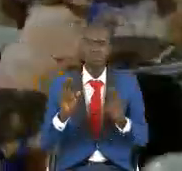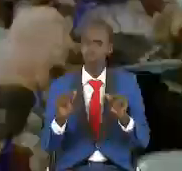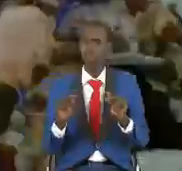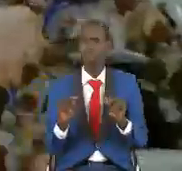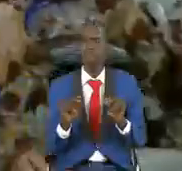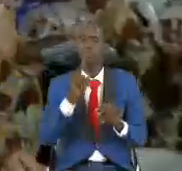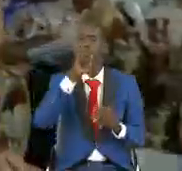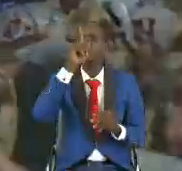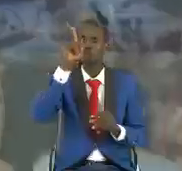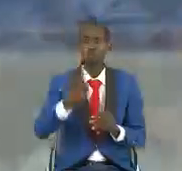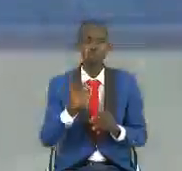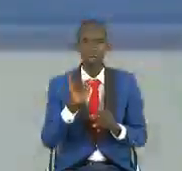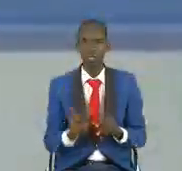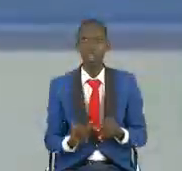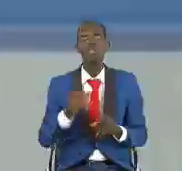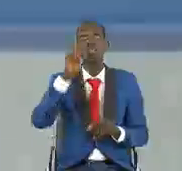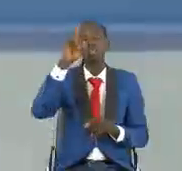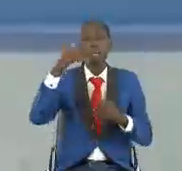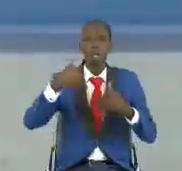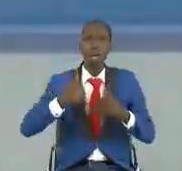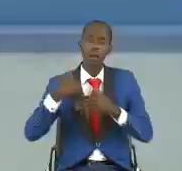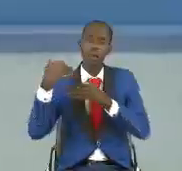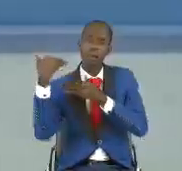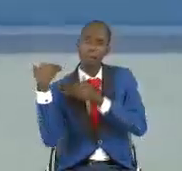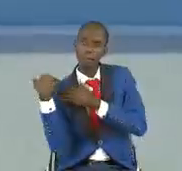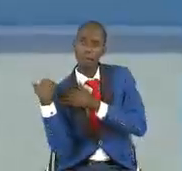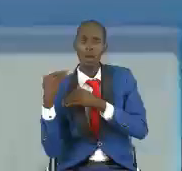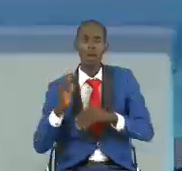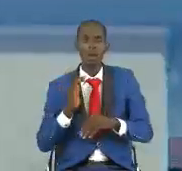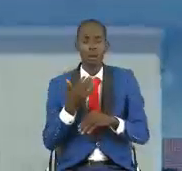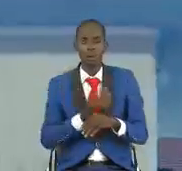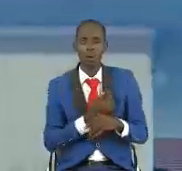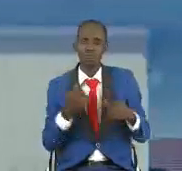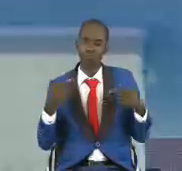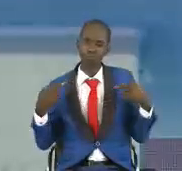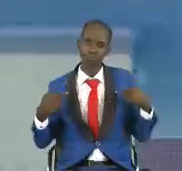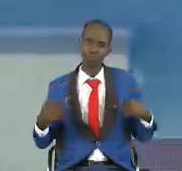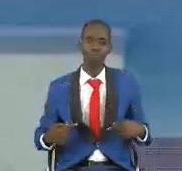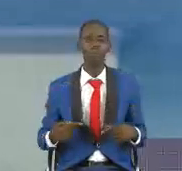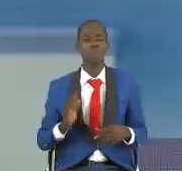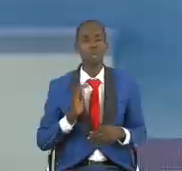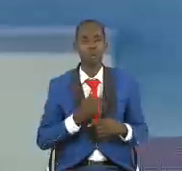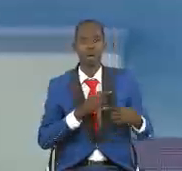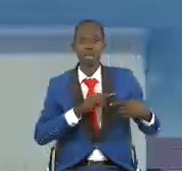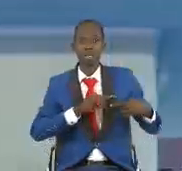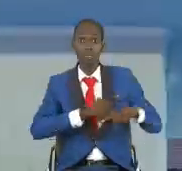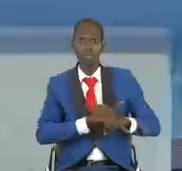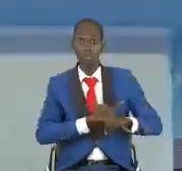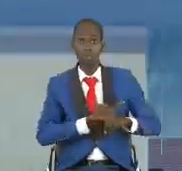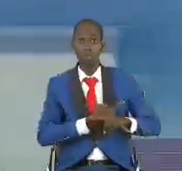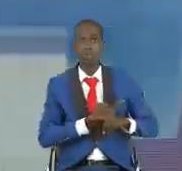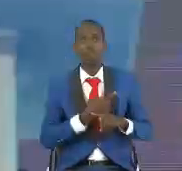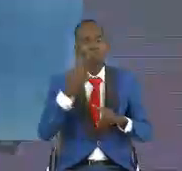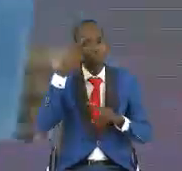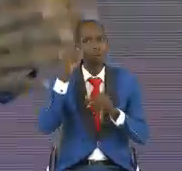Surely he has borne our griefs. Our griefs for everyone. Now we're going to